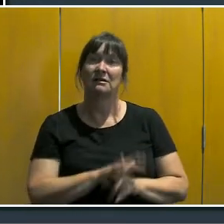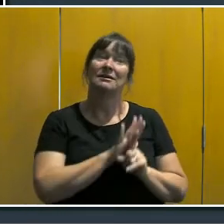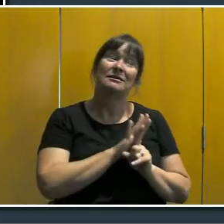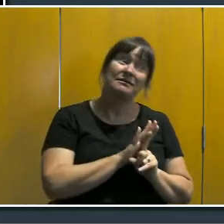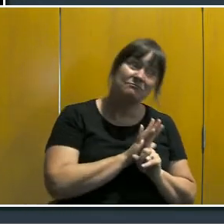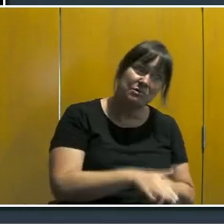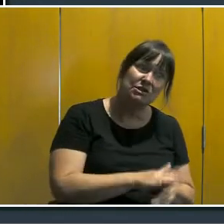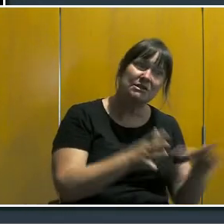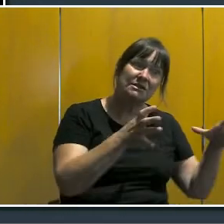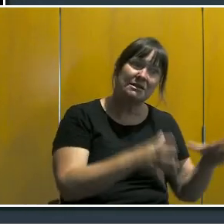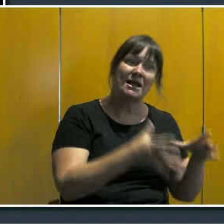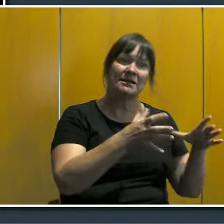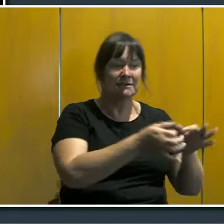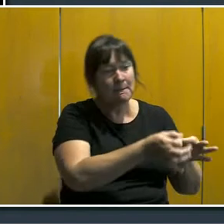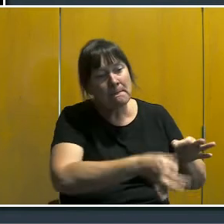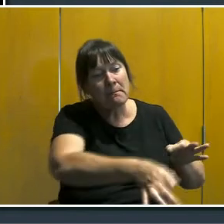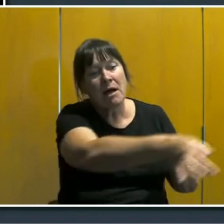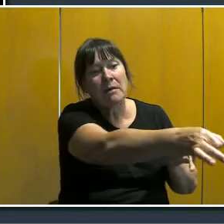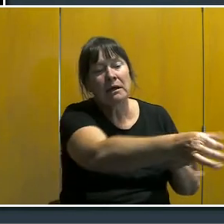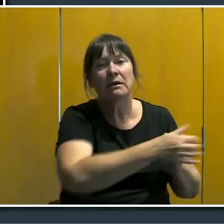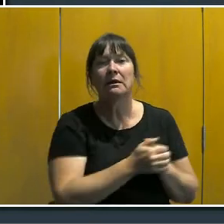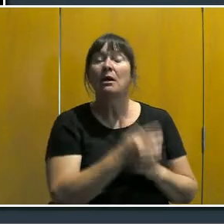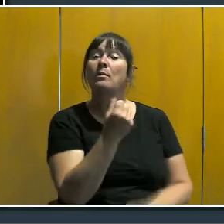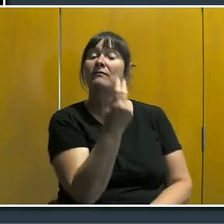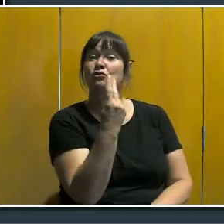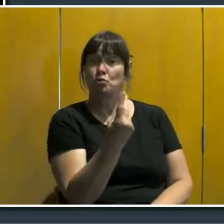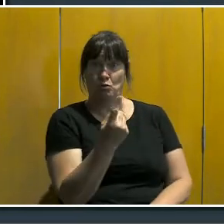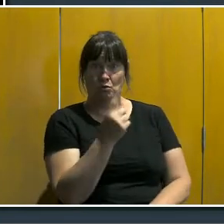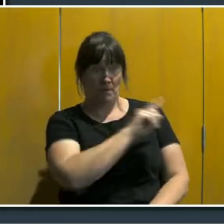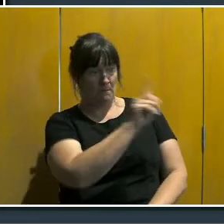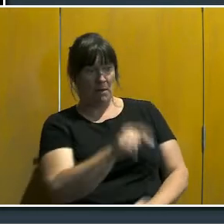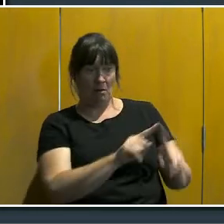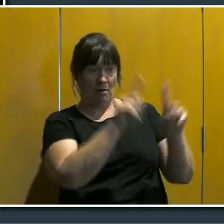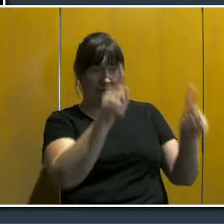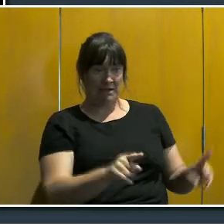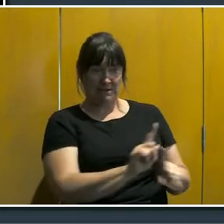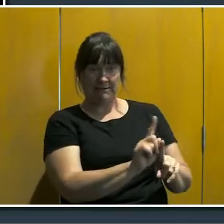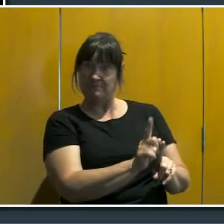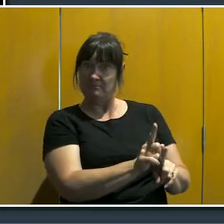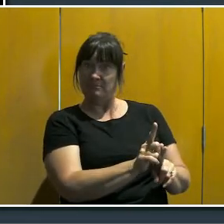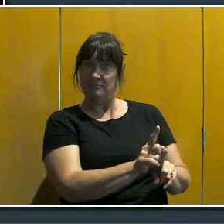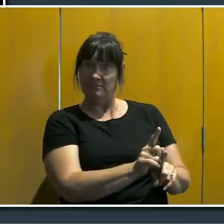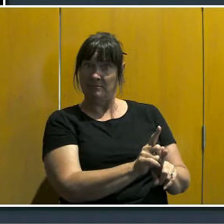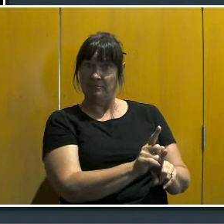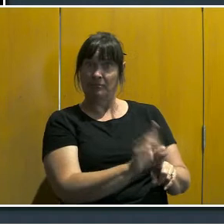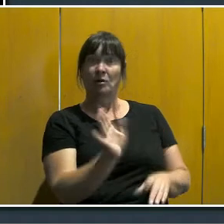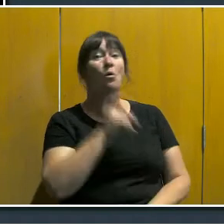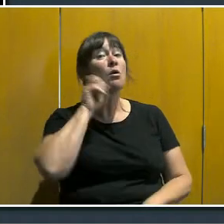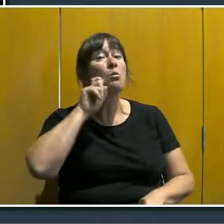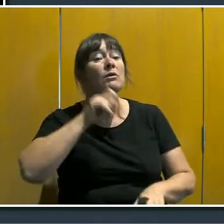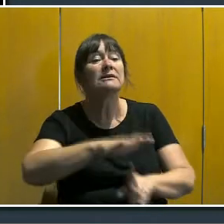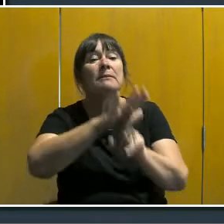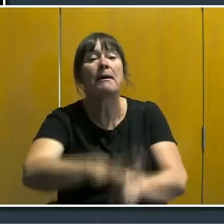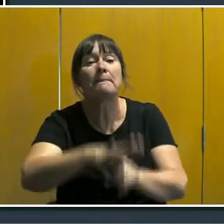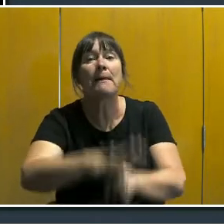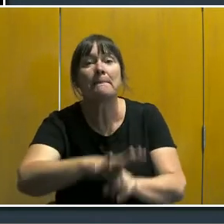piping, valves. We have 2 power meters down at our pump house, which is at the bottom of the hill there. We have to pump all our water up from there, by the